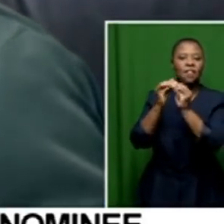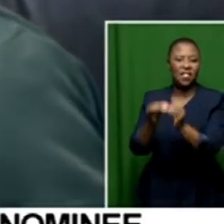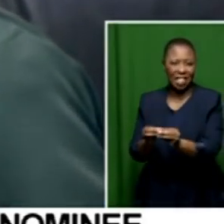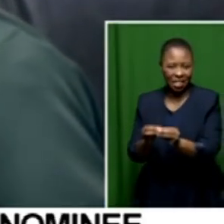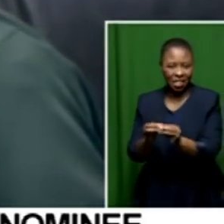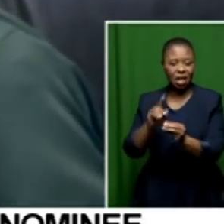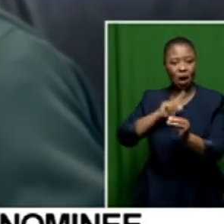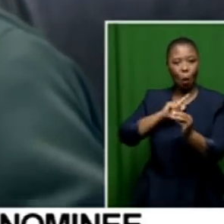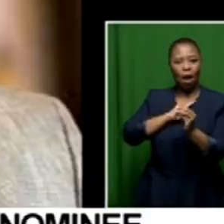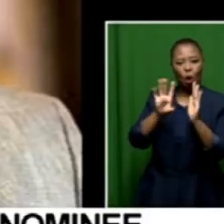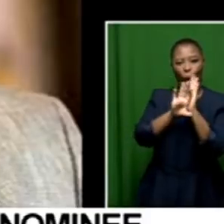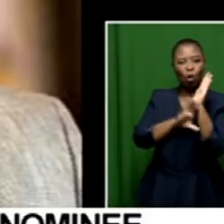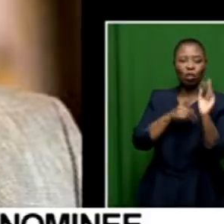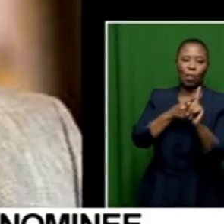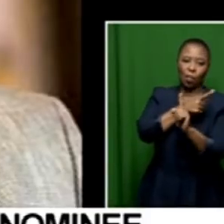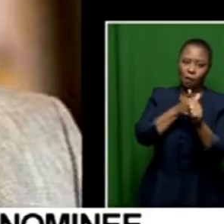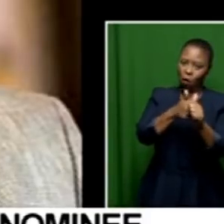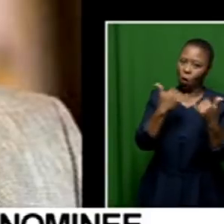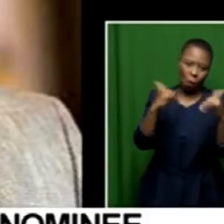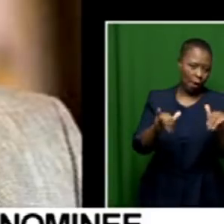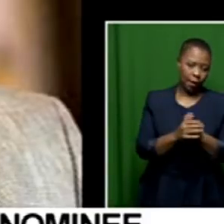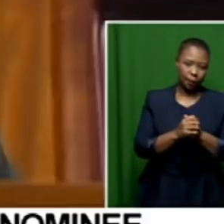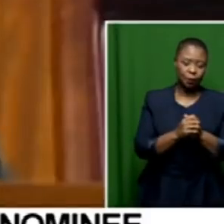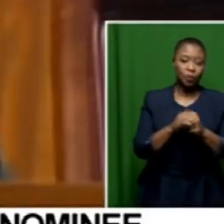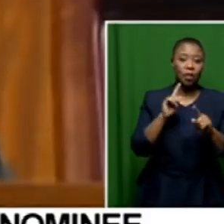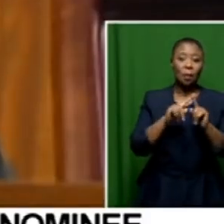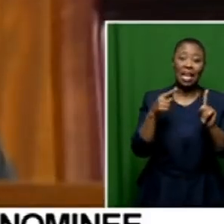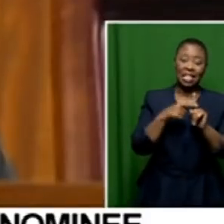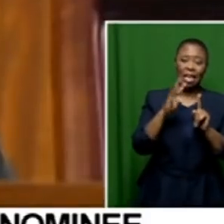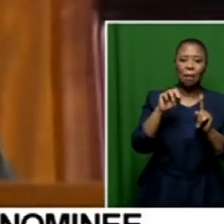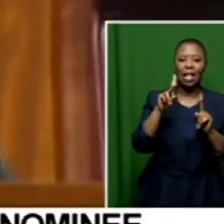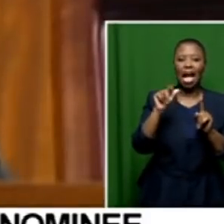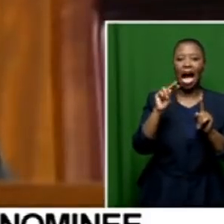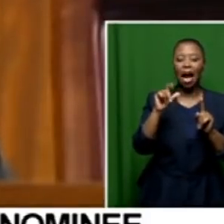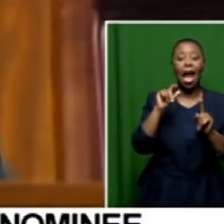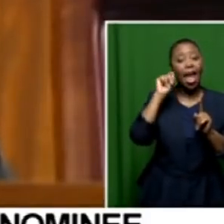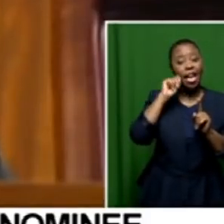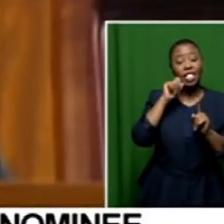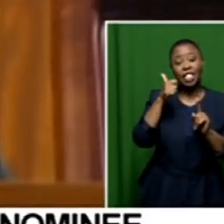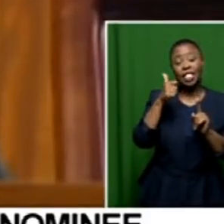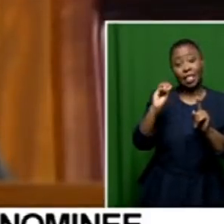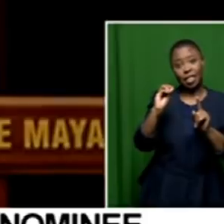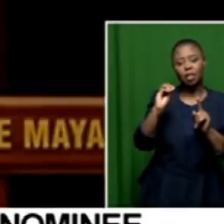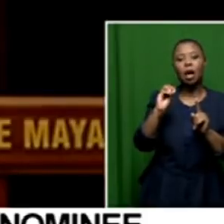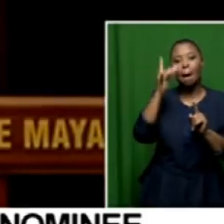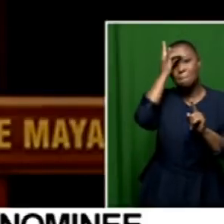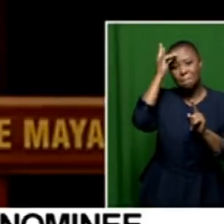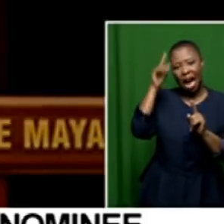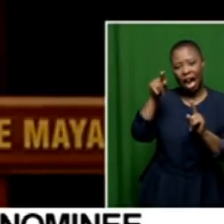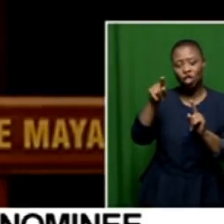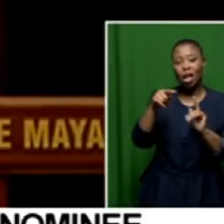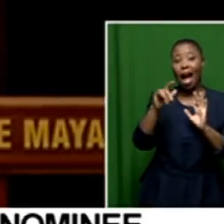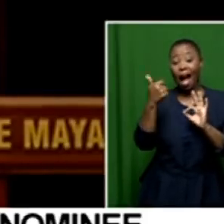the unconstitutionality. Madlanga, who will turn 60 years old in March, will be up against three